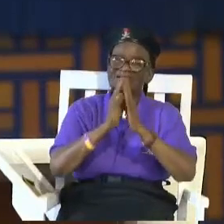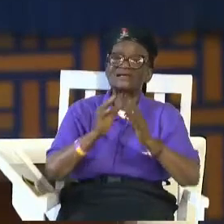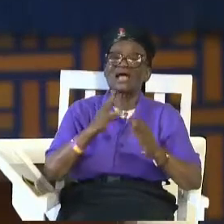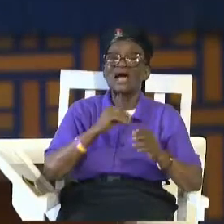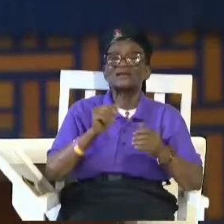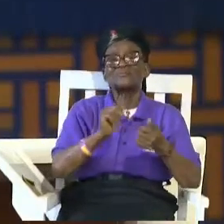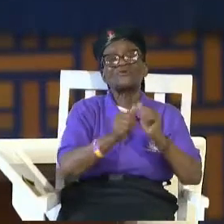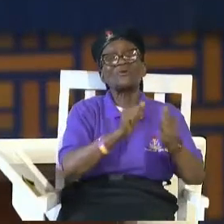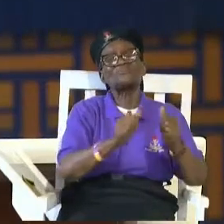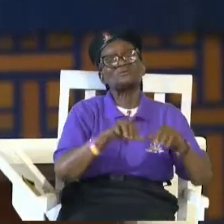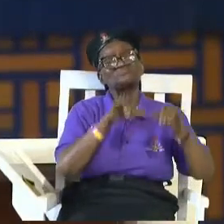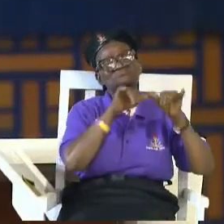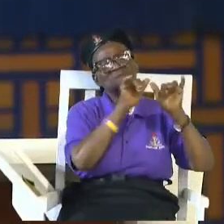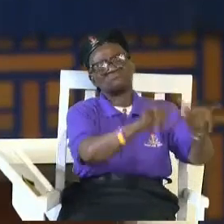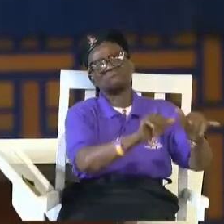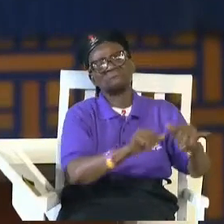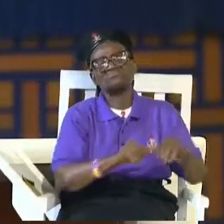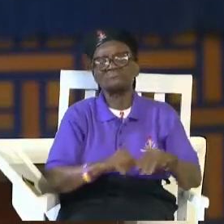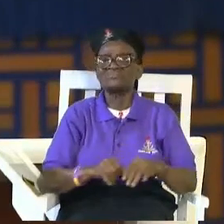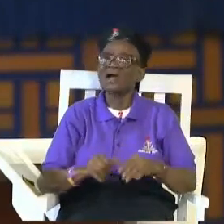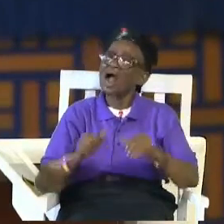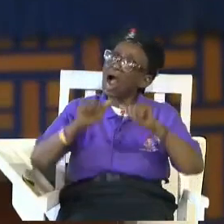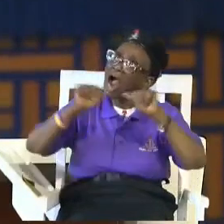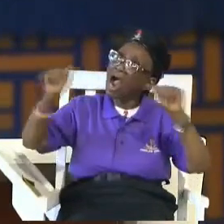And the problem is still there.